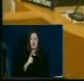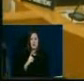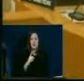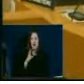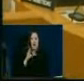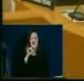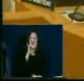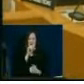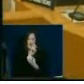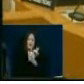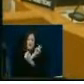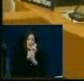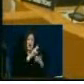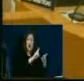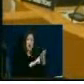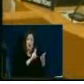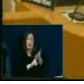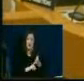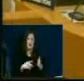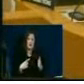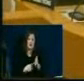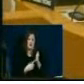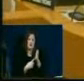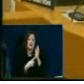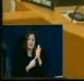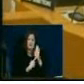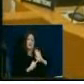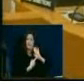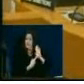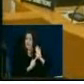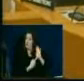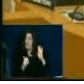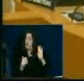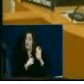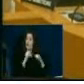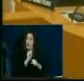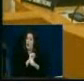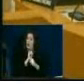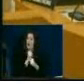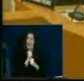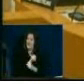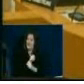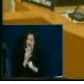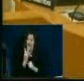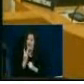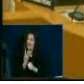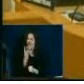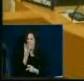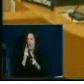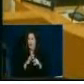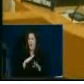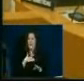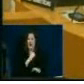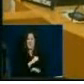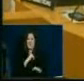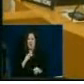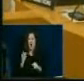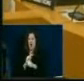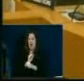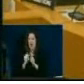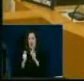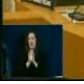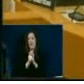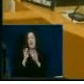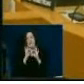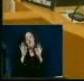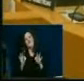on this particular contract. And then we worked, four people on my staff worked on a legal